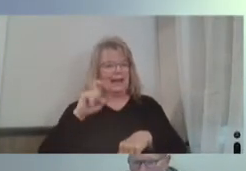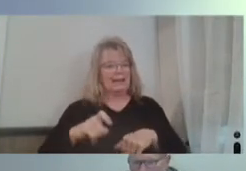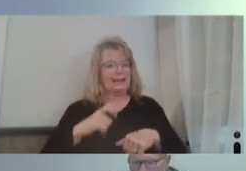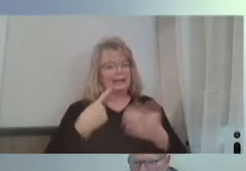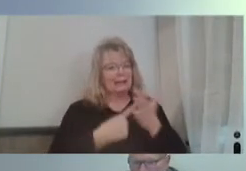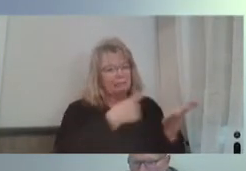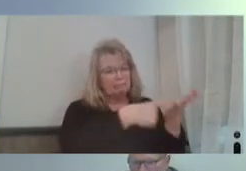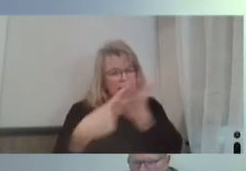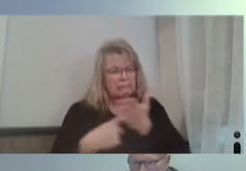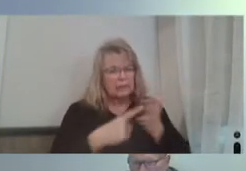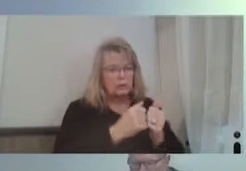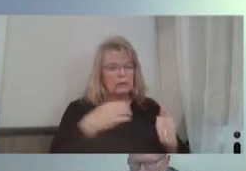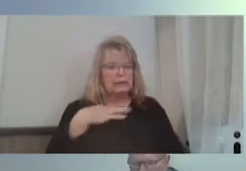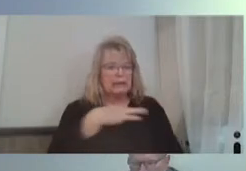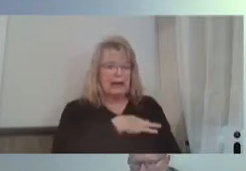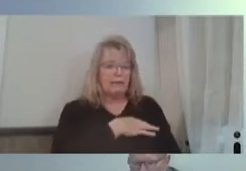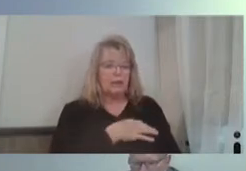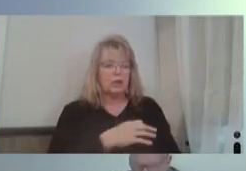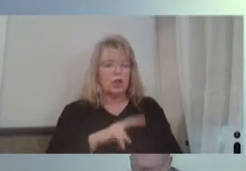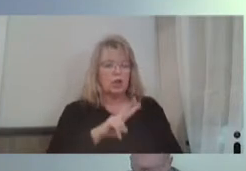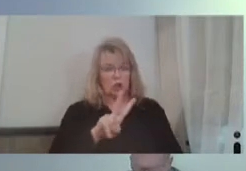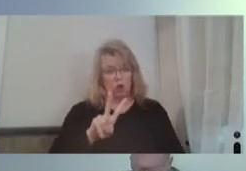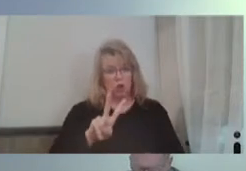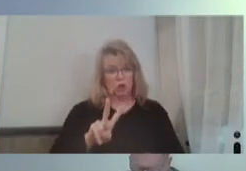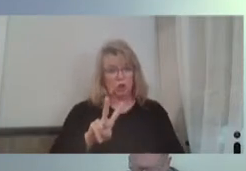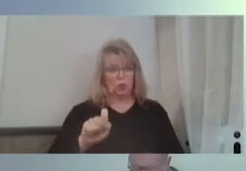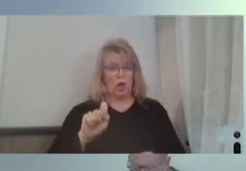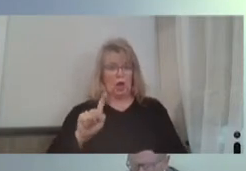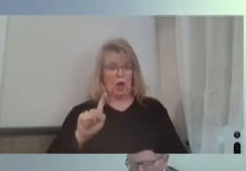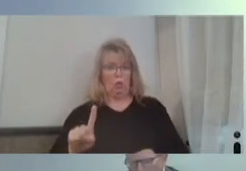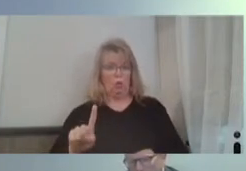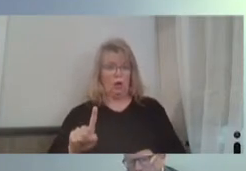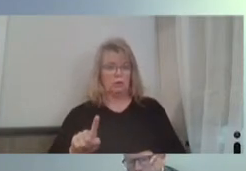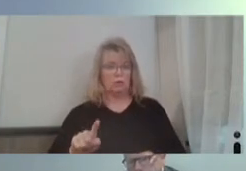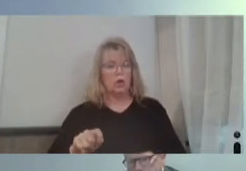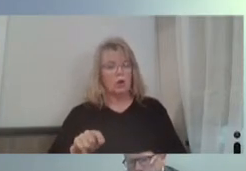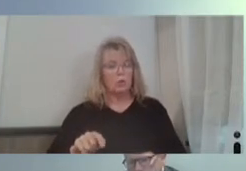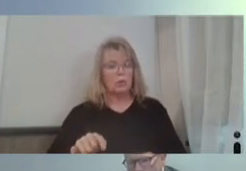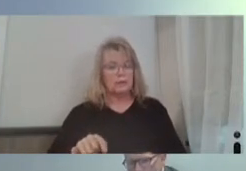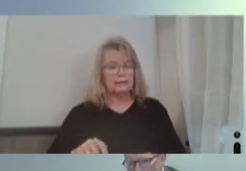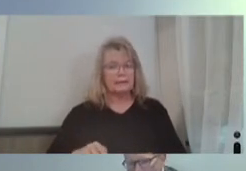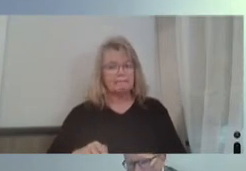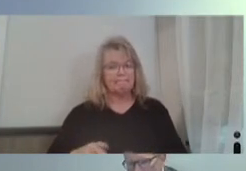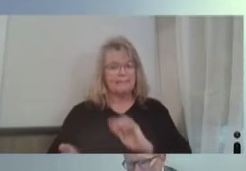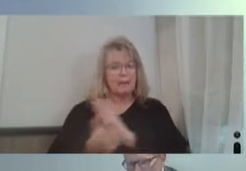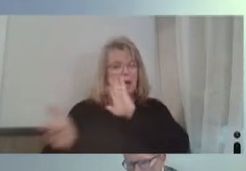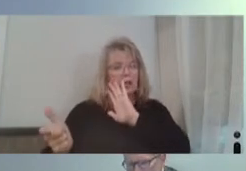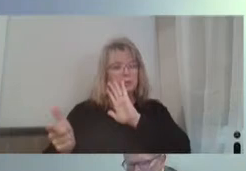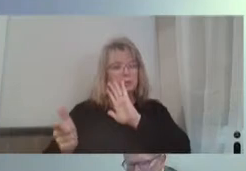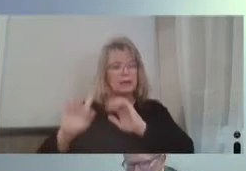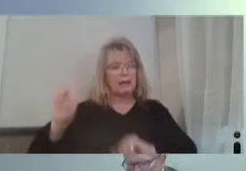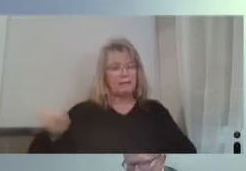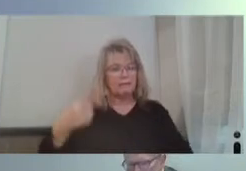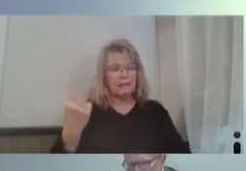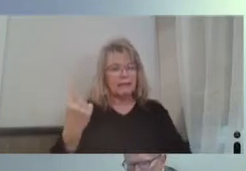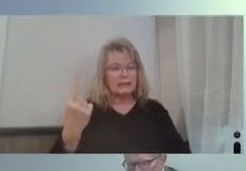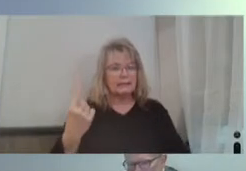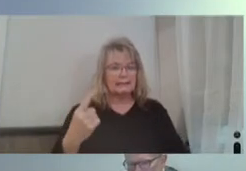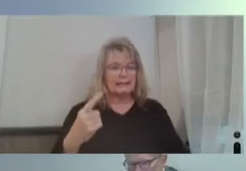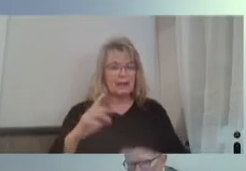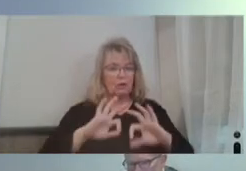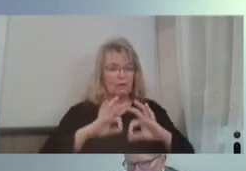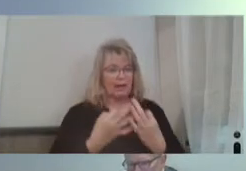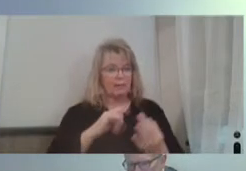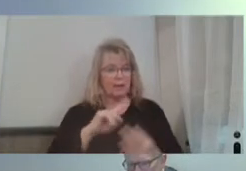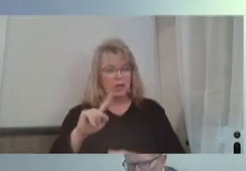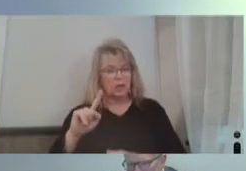But, you know, 2.1 was the abolishment of single-family zoning. I don't know what's changed between now and less than a year ago